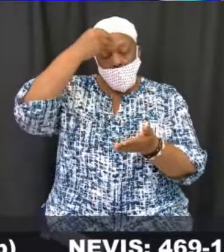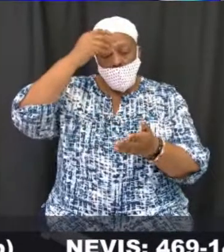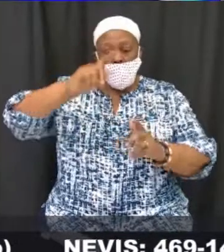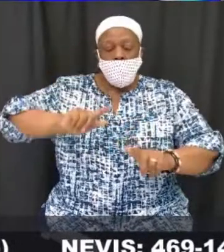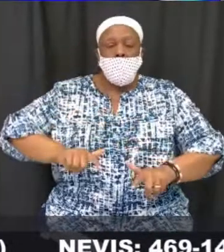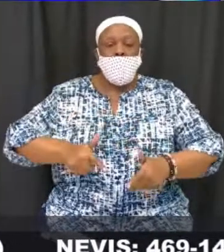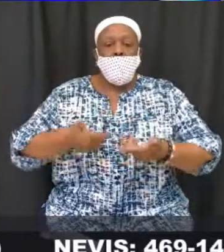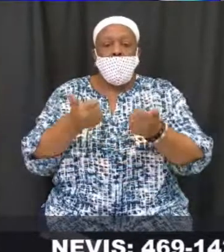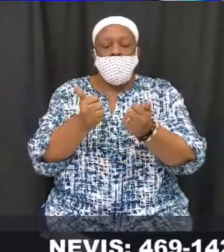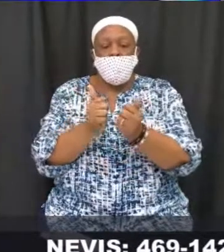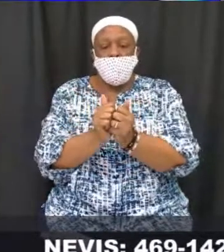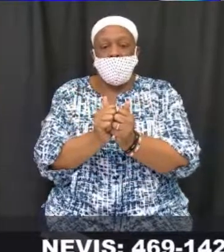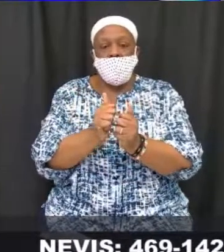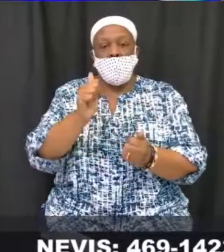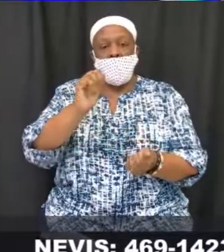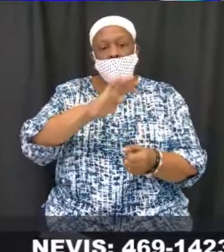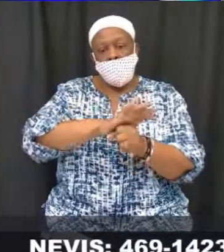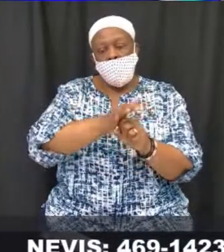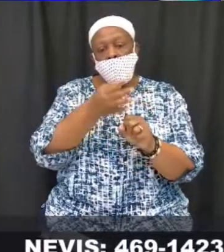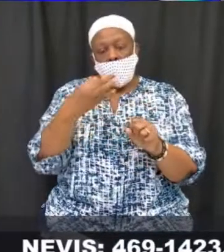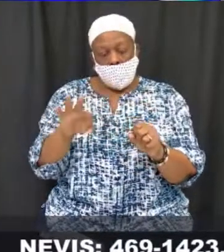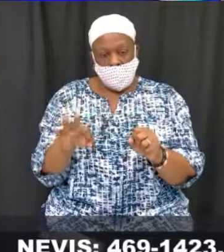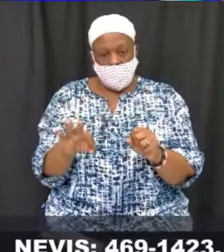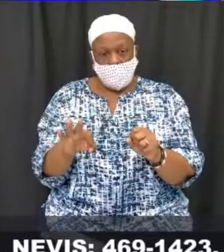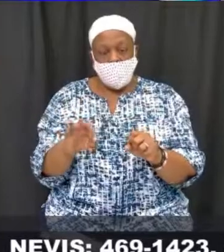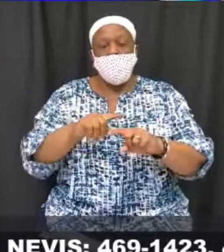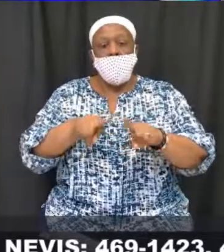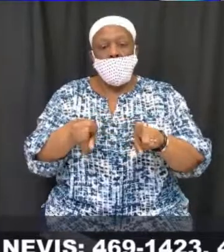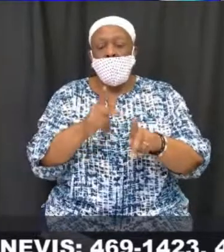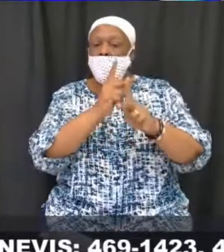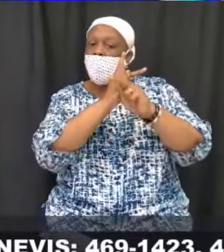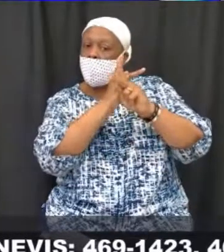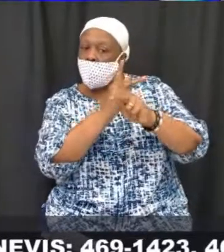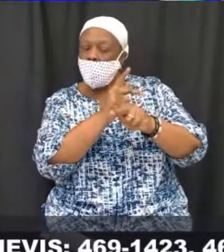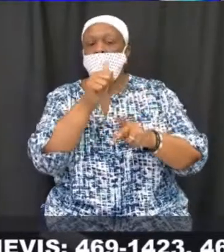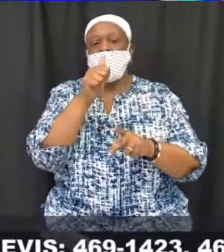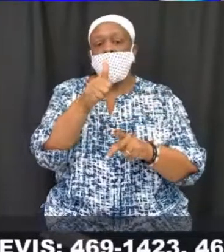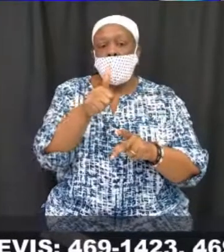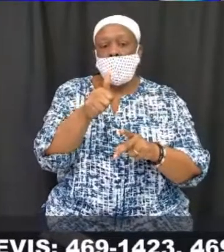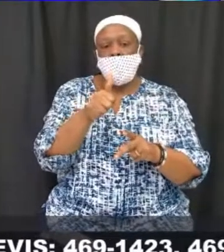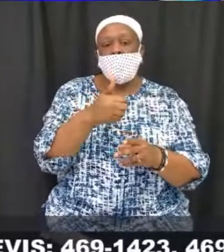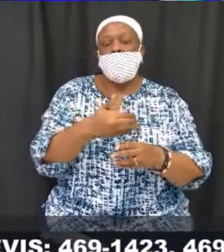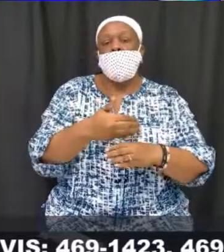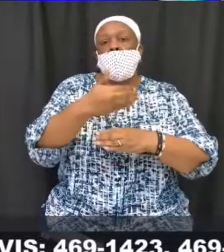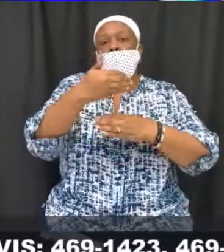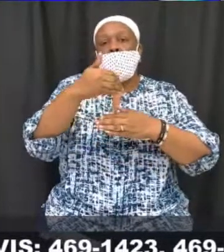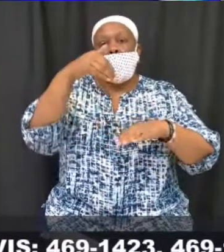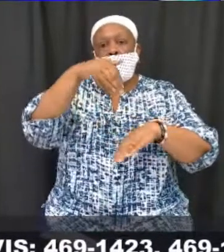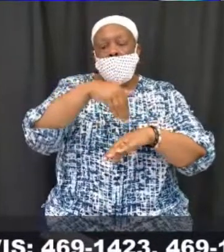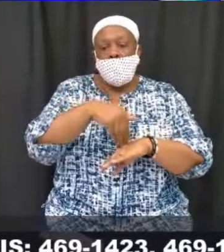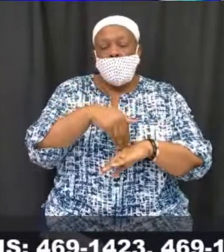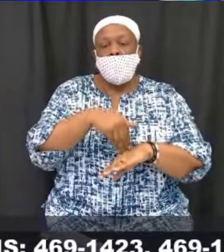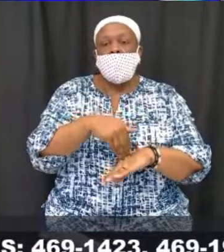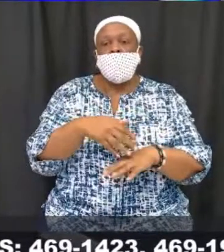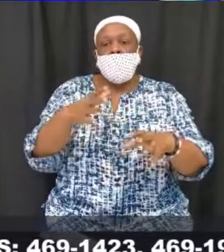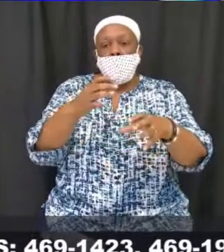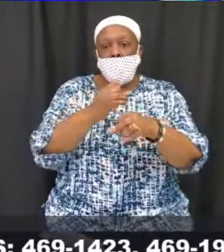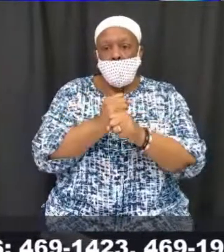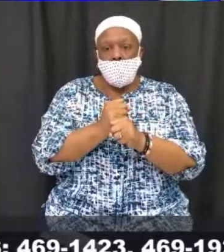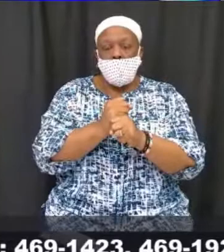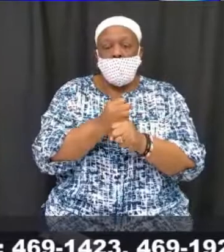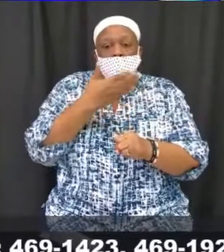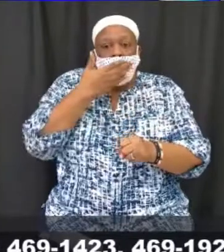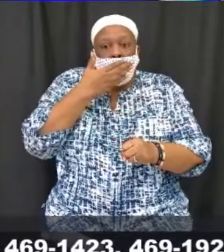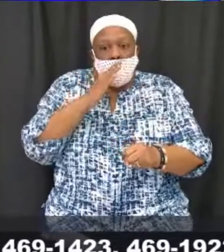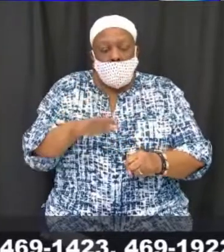are protected, especially from severe disease and death through vaccination. We can also help to